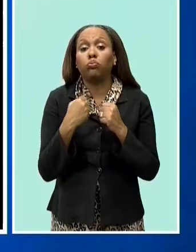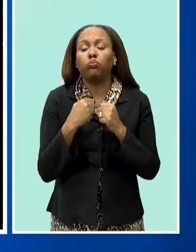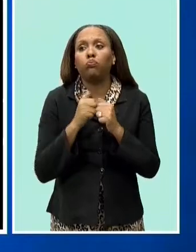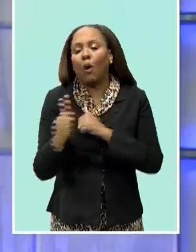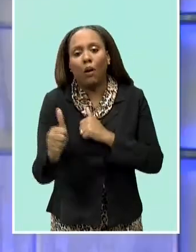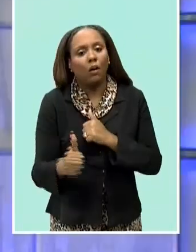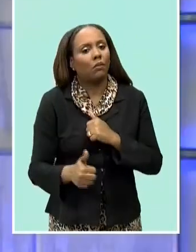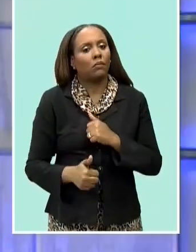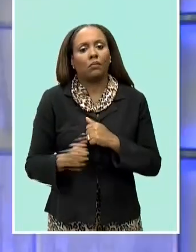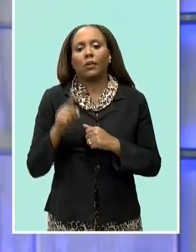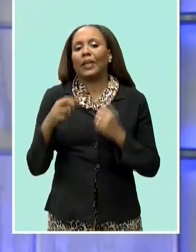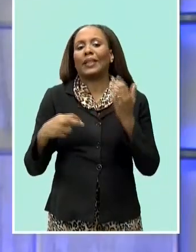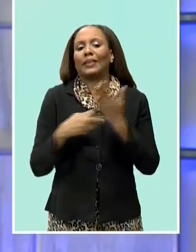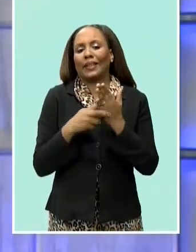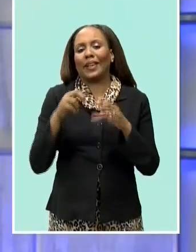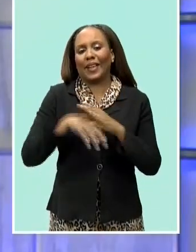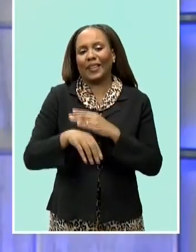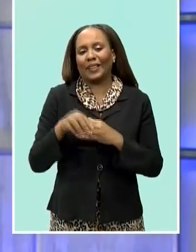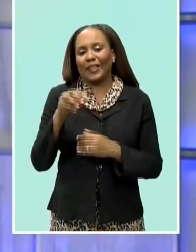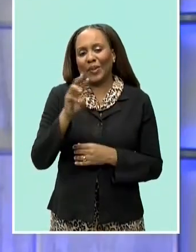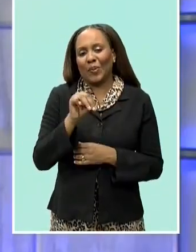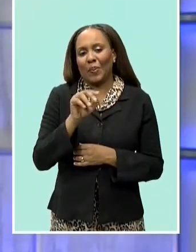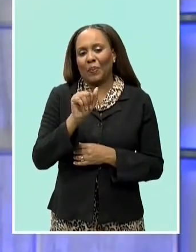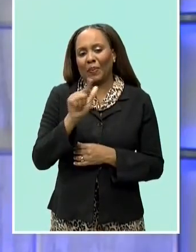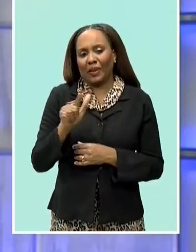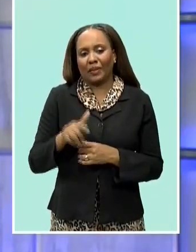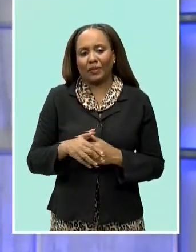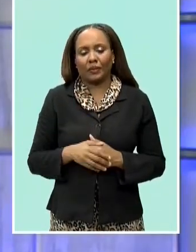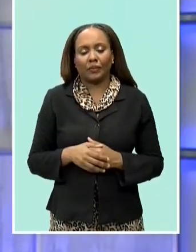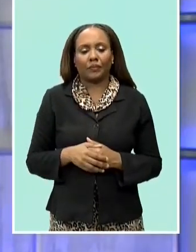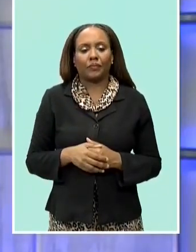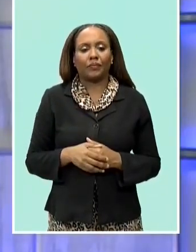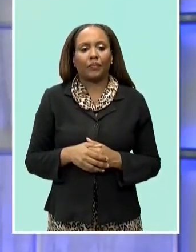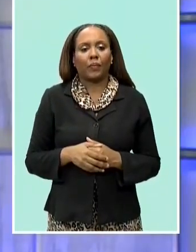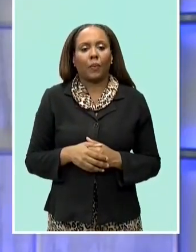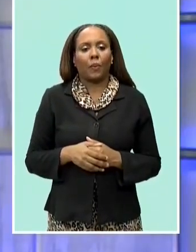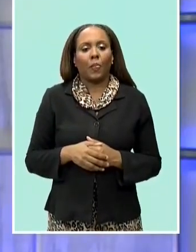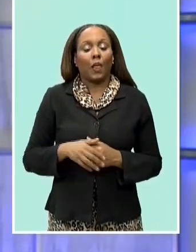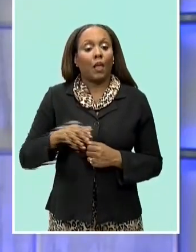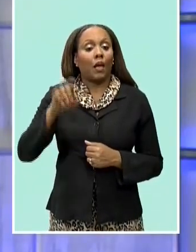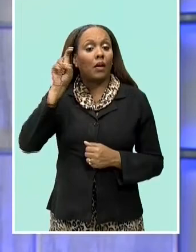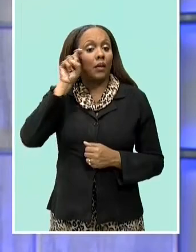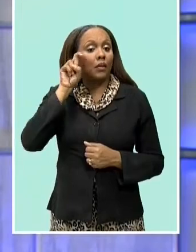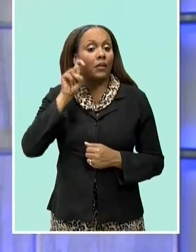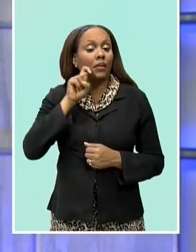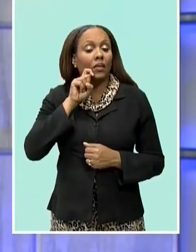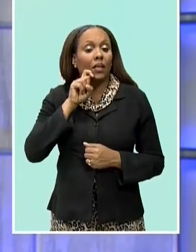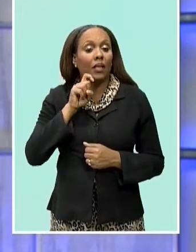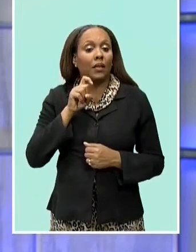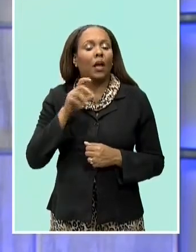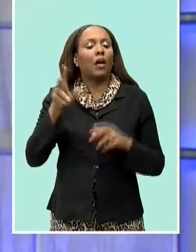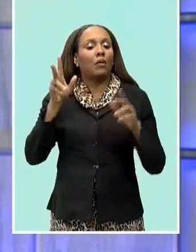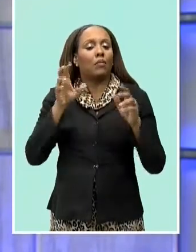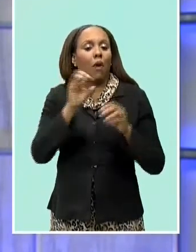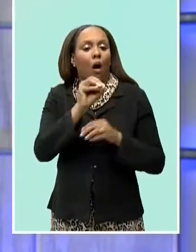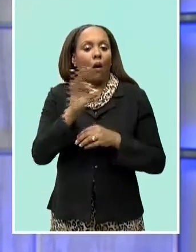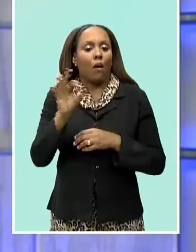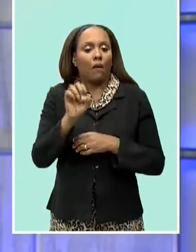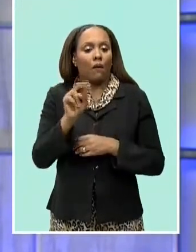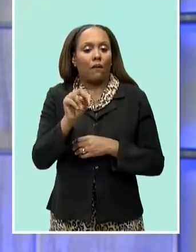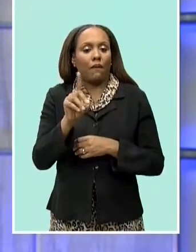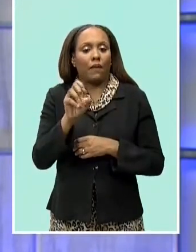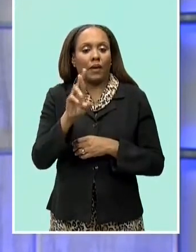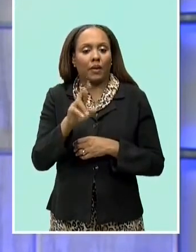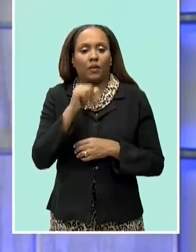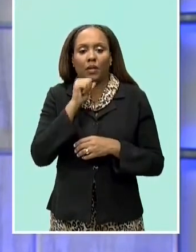mail. A sex offender in Bermuda who failed to complete the required programs in accordance with the new legislation was not released